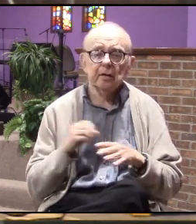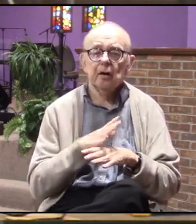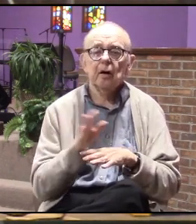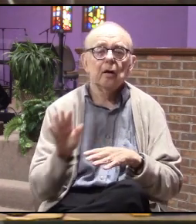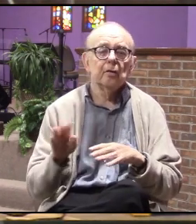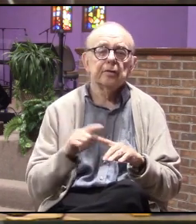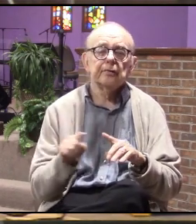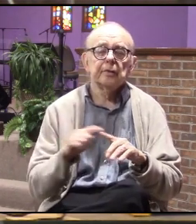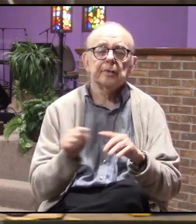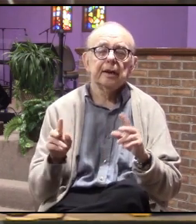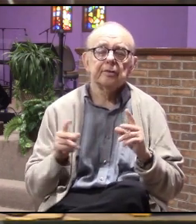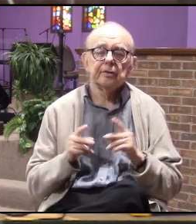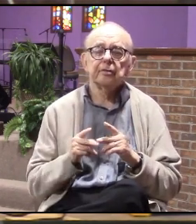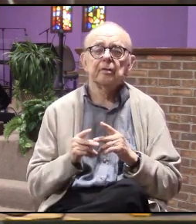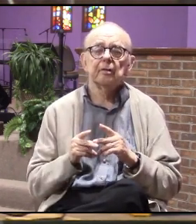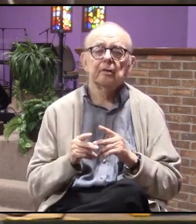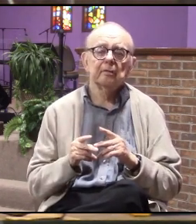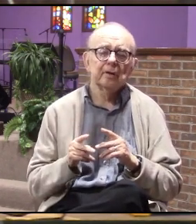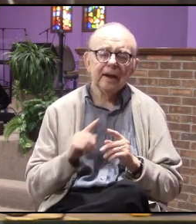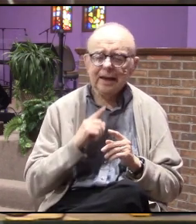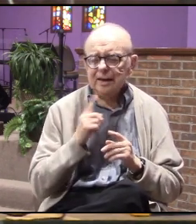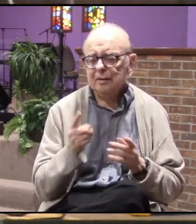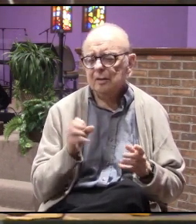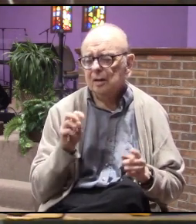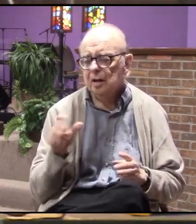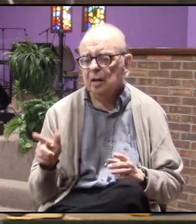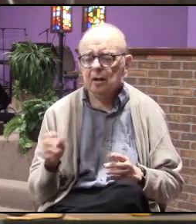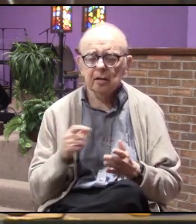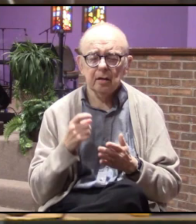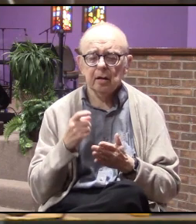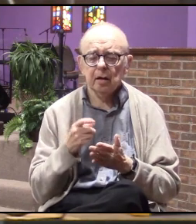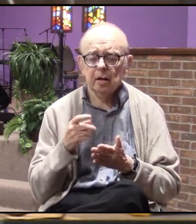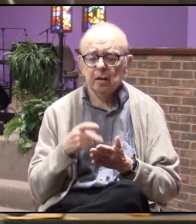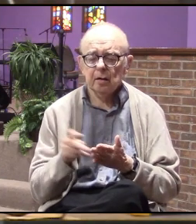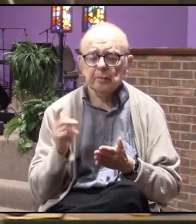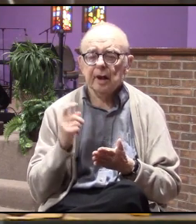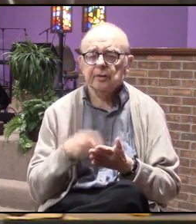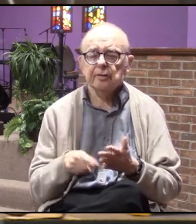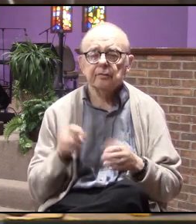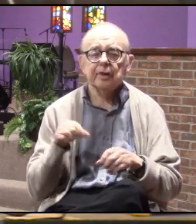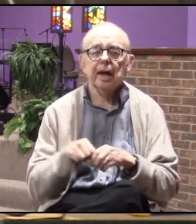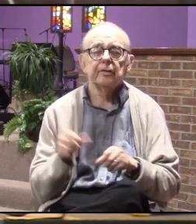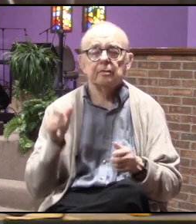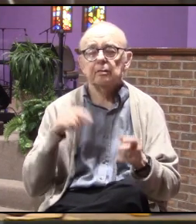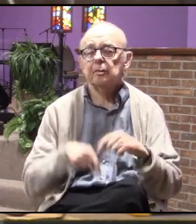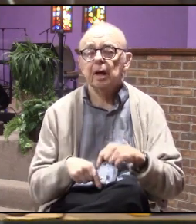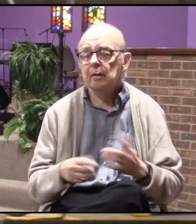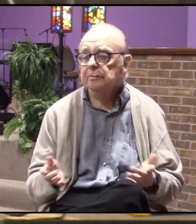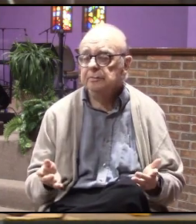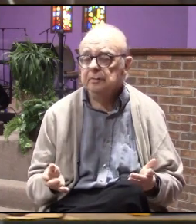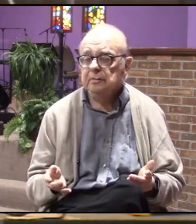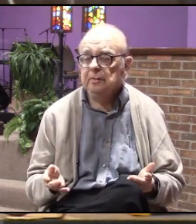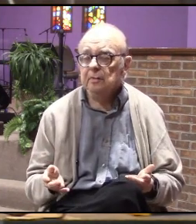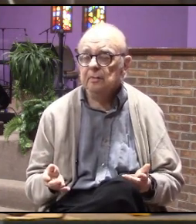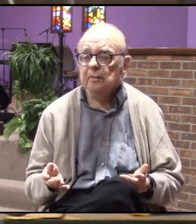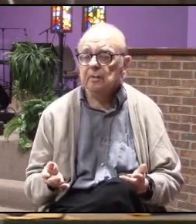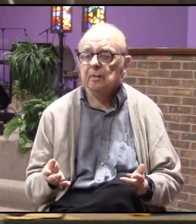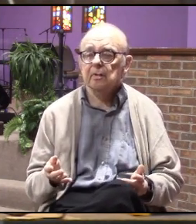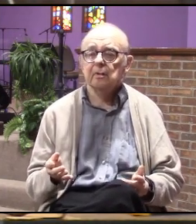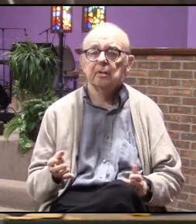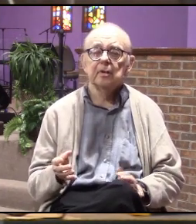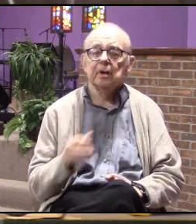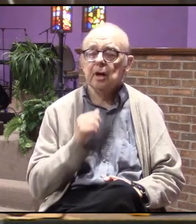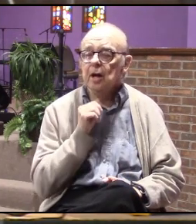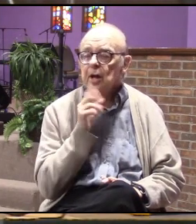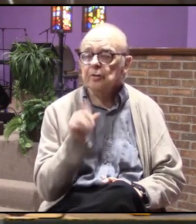affecting everywhere. And they keep saying, well, the price of gas has come down. Well,